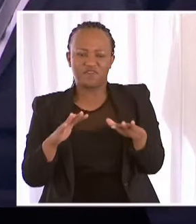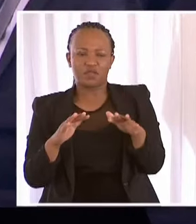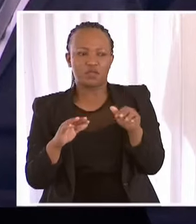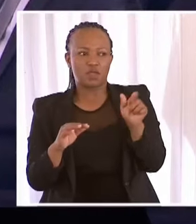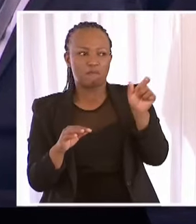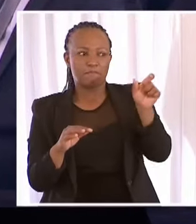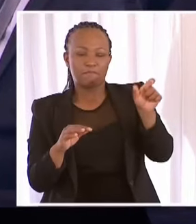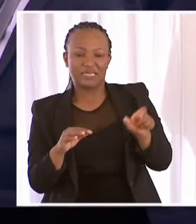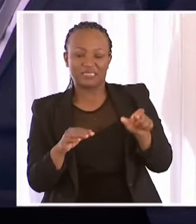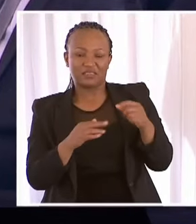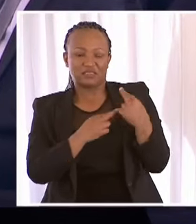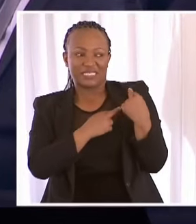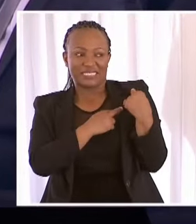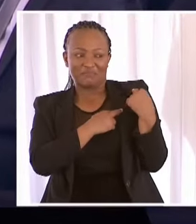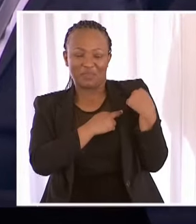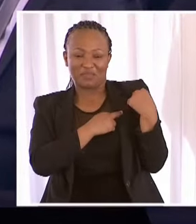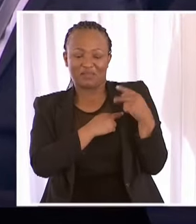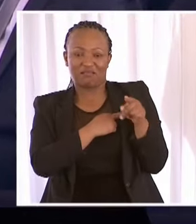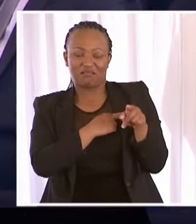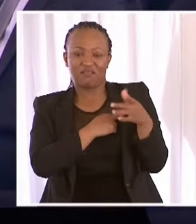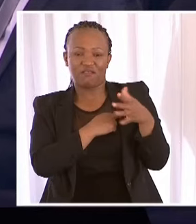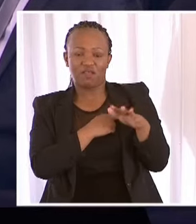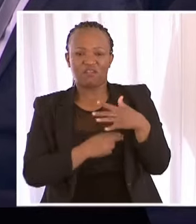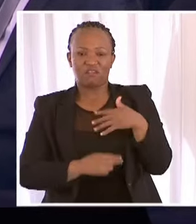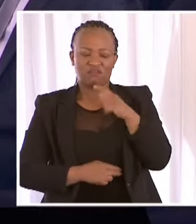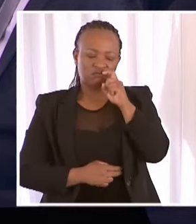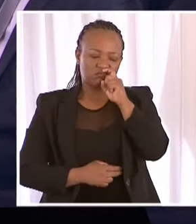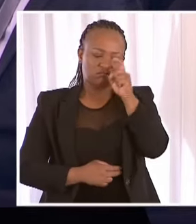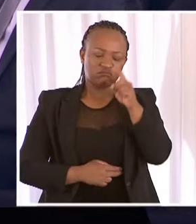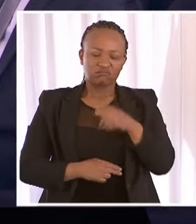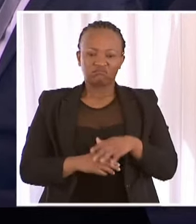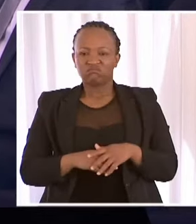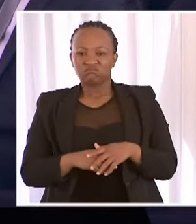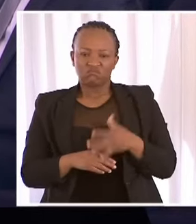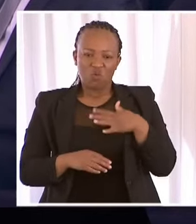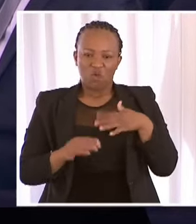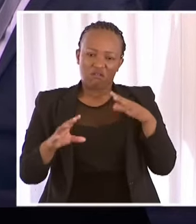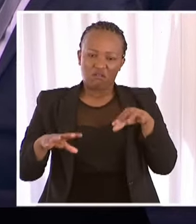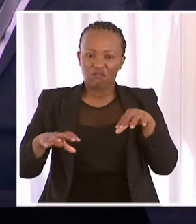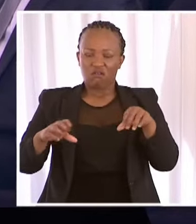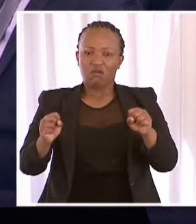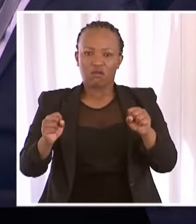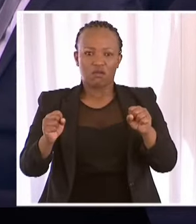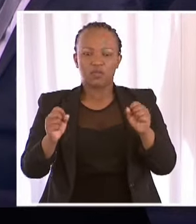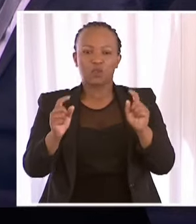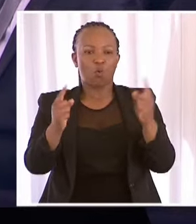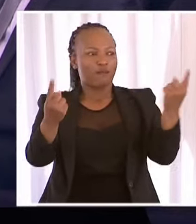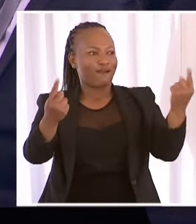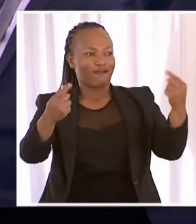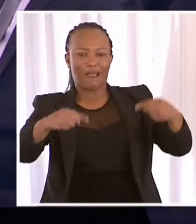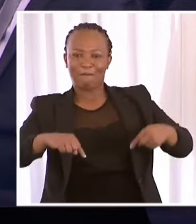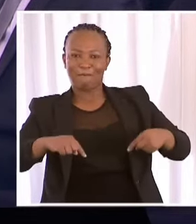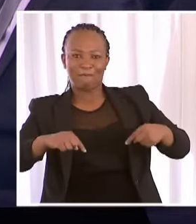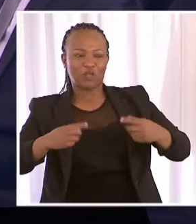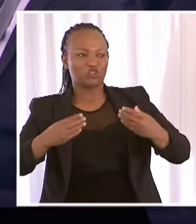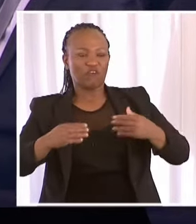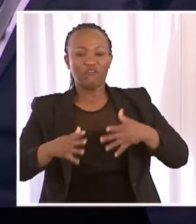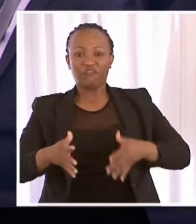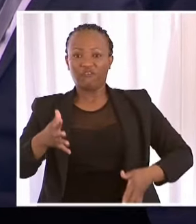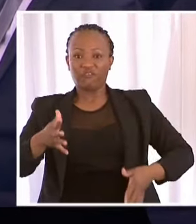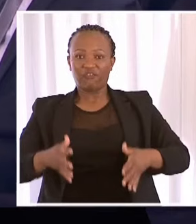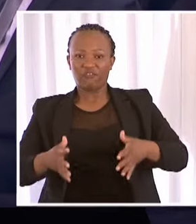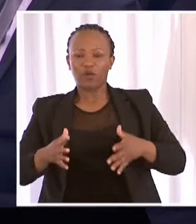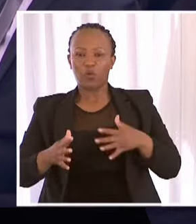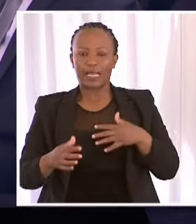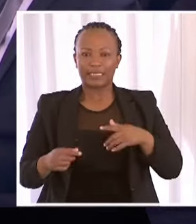say, responsible and brags about the Maidan coup. They won't be coming knocking softly. They'll be coming